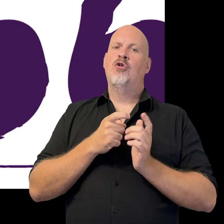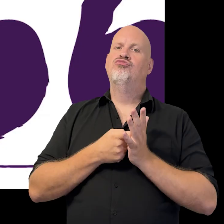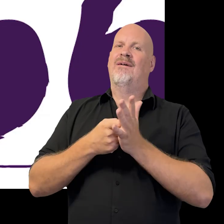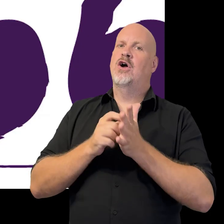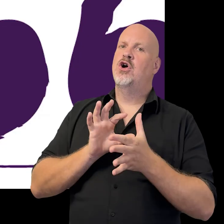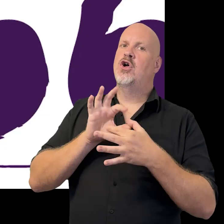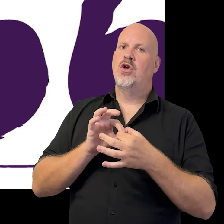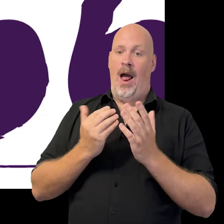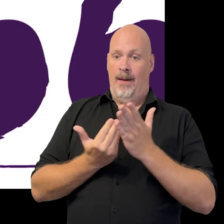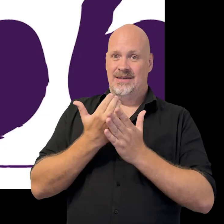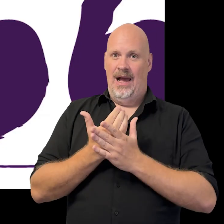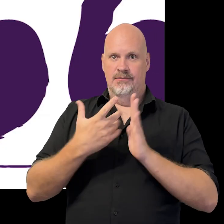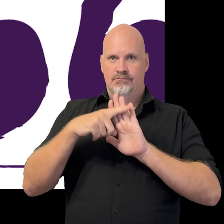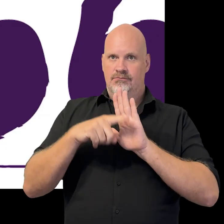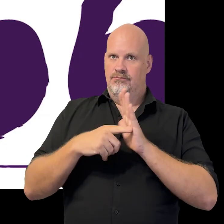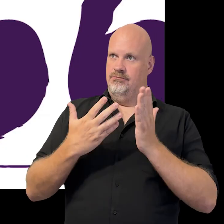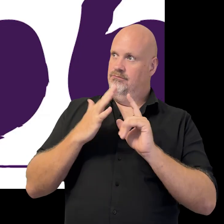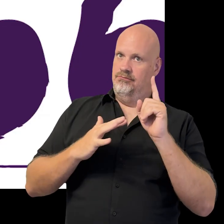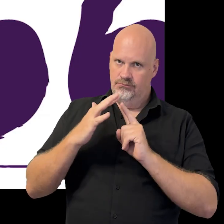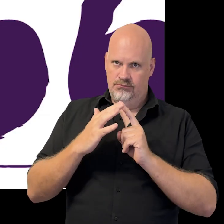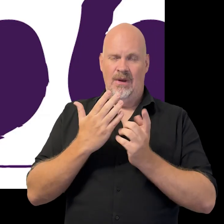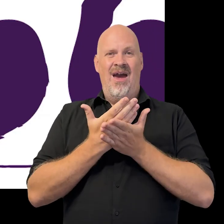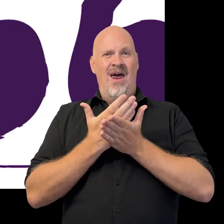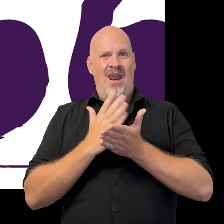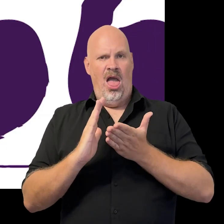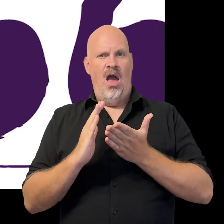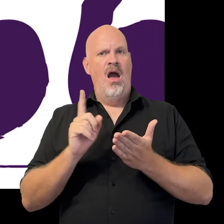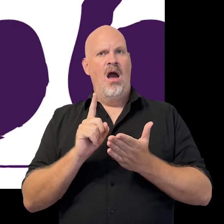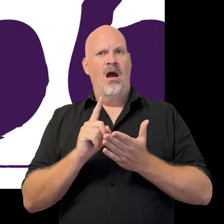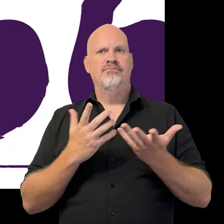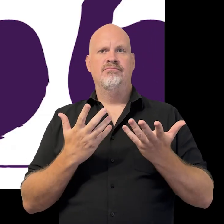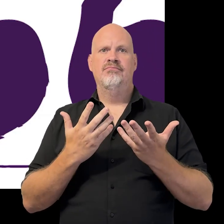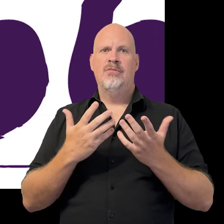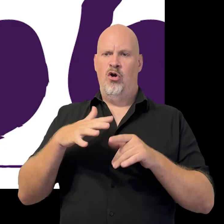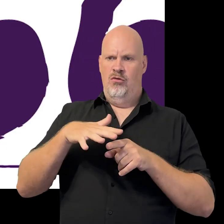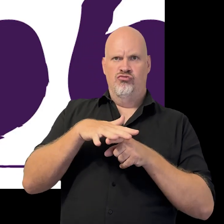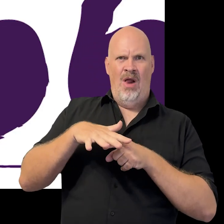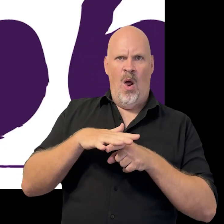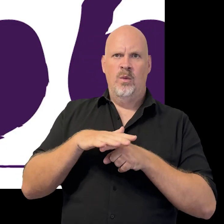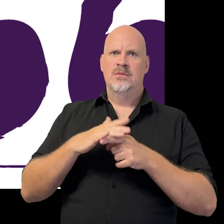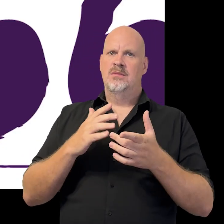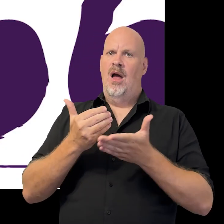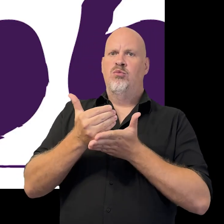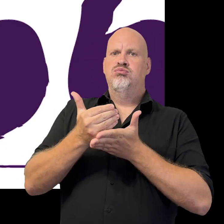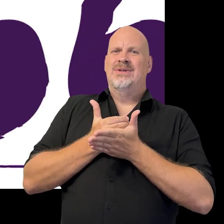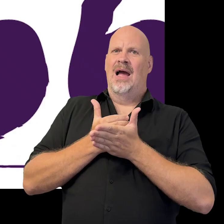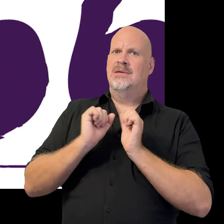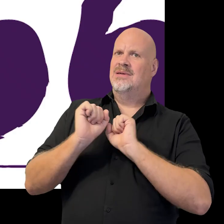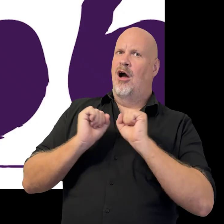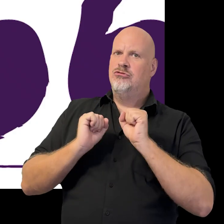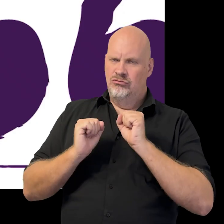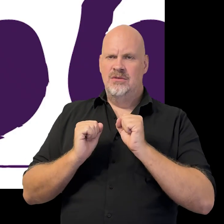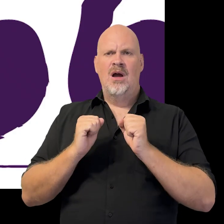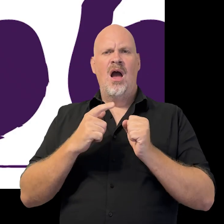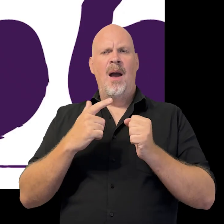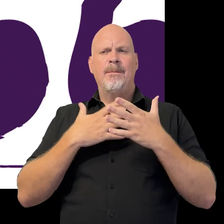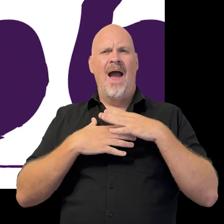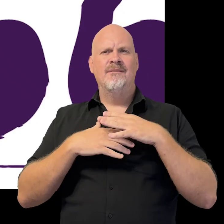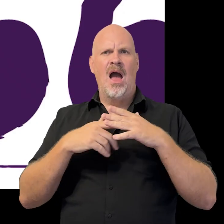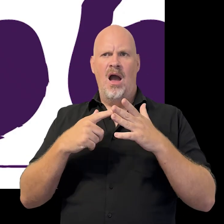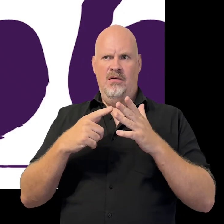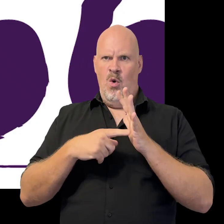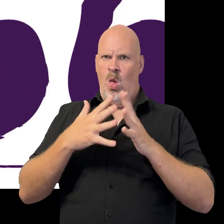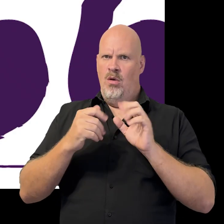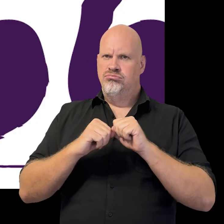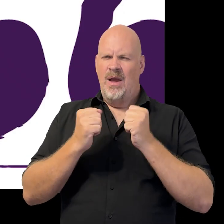primary research? And again, your tutors will give you the guidance you need when writing these, but these